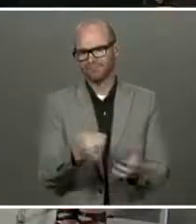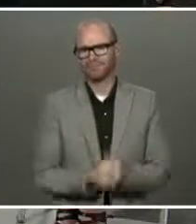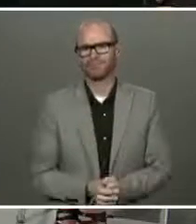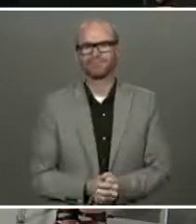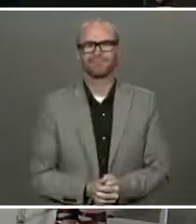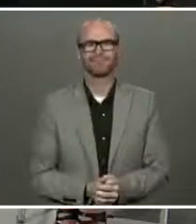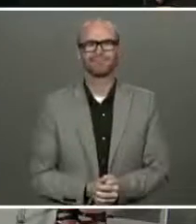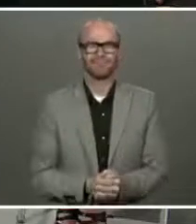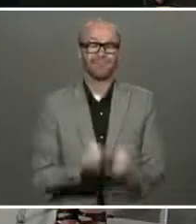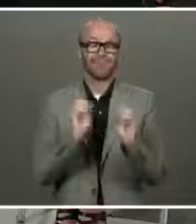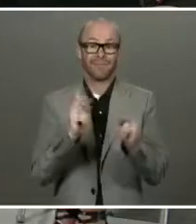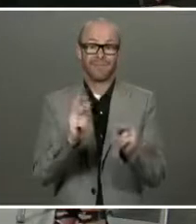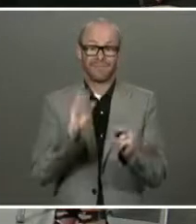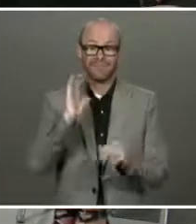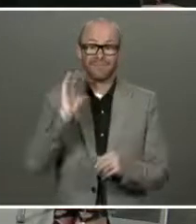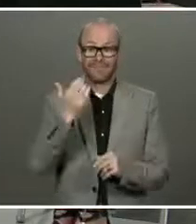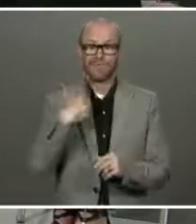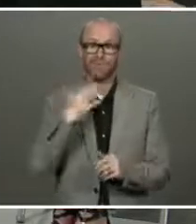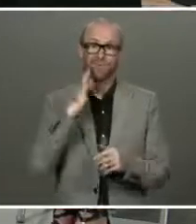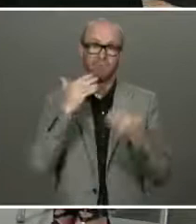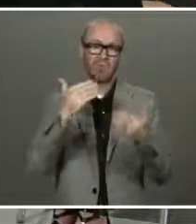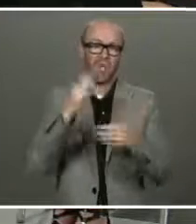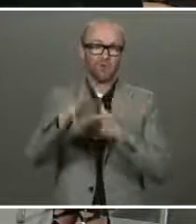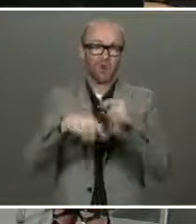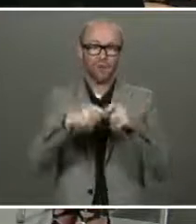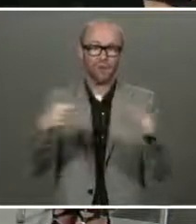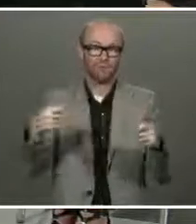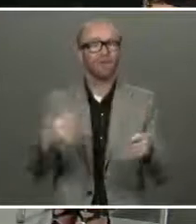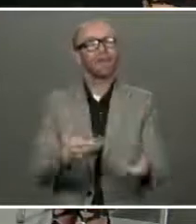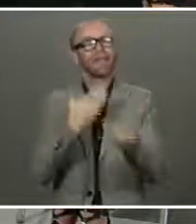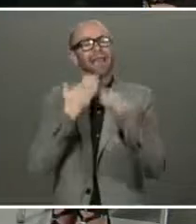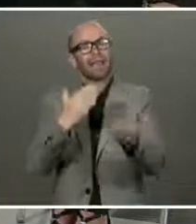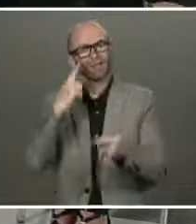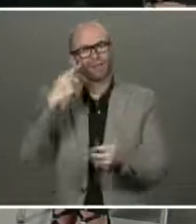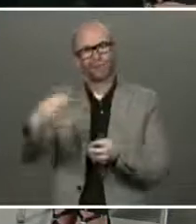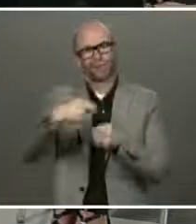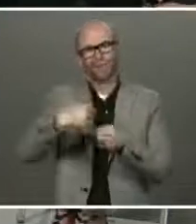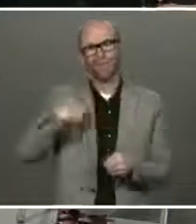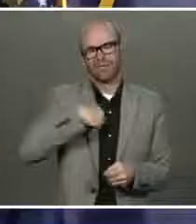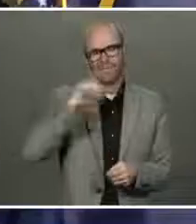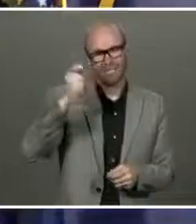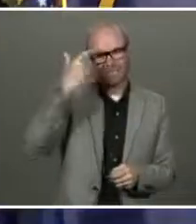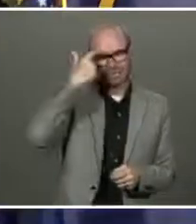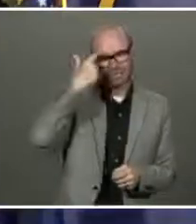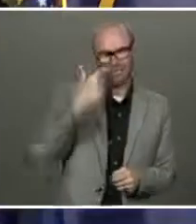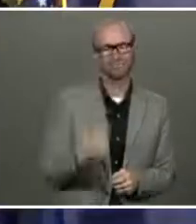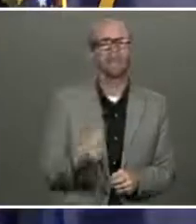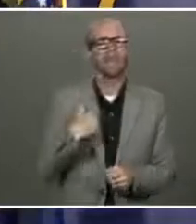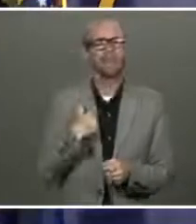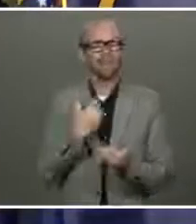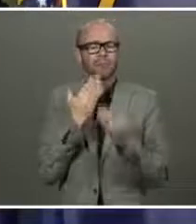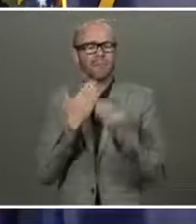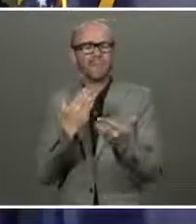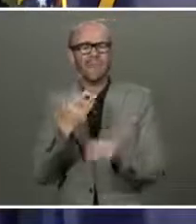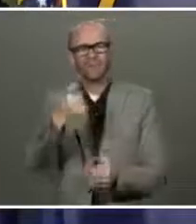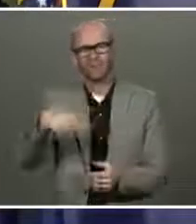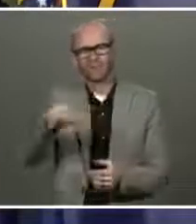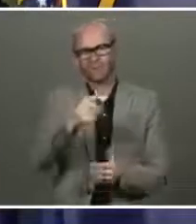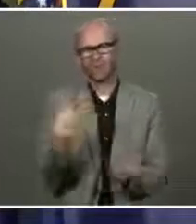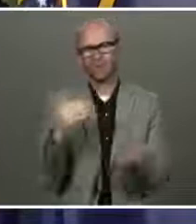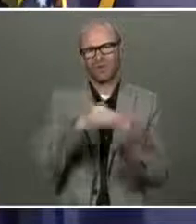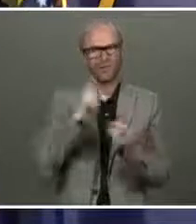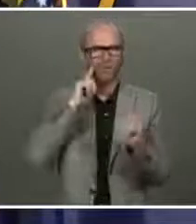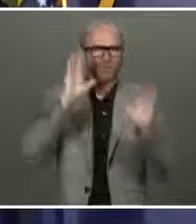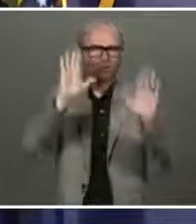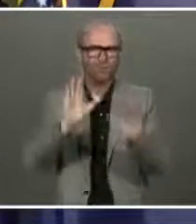Okay. Looks like we're good to wrap up. Thank you so much for joining us. Well, let me thank all of you again for the great